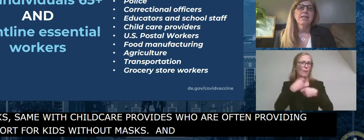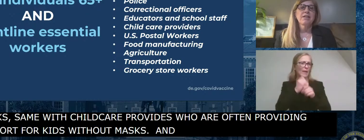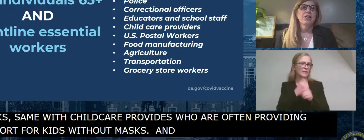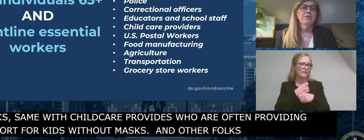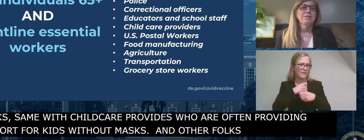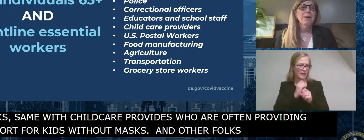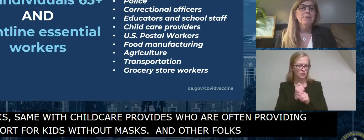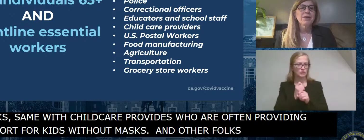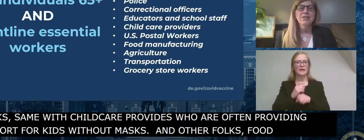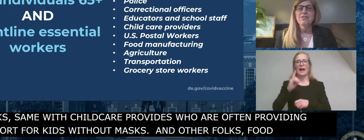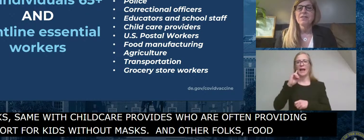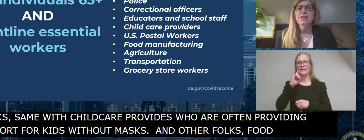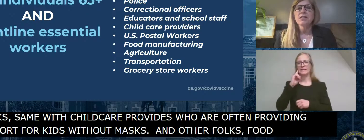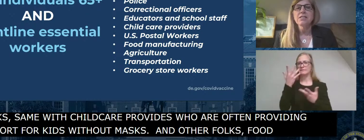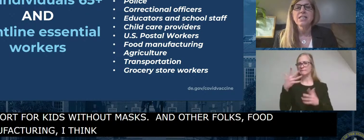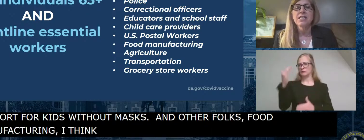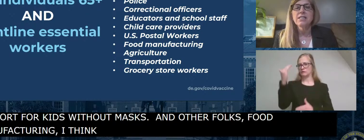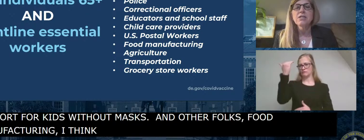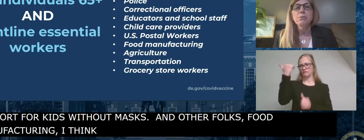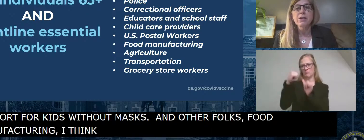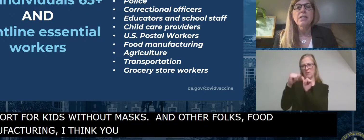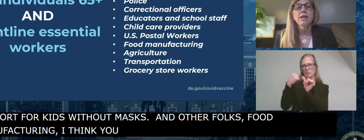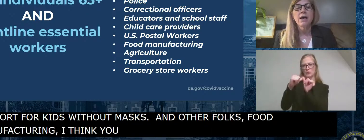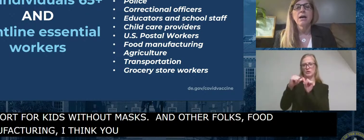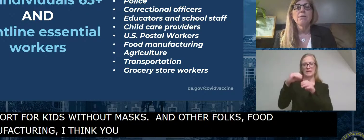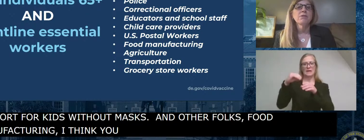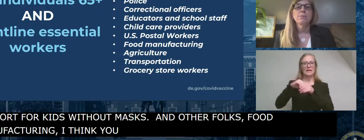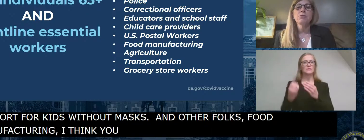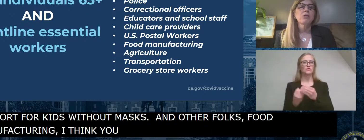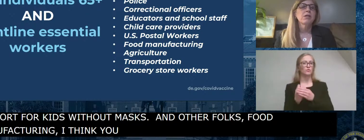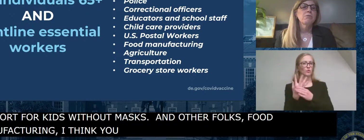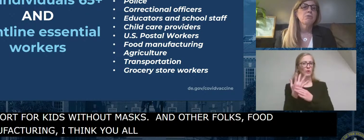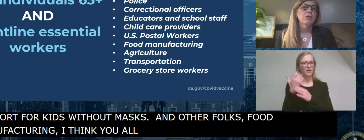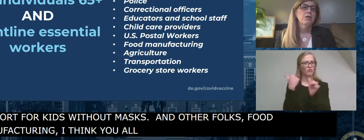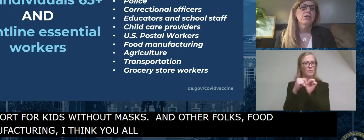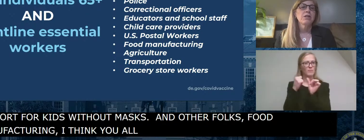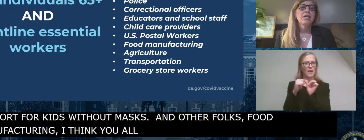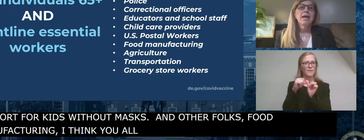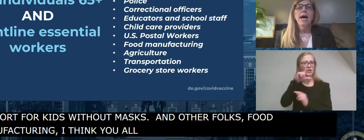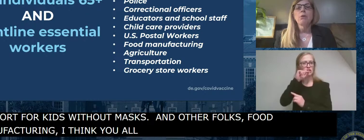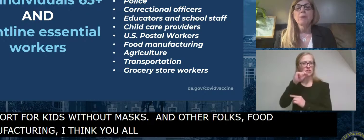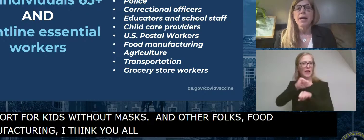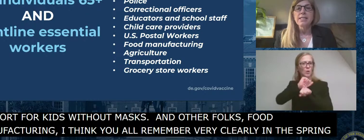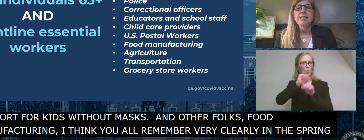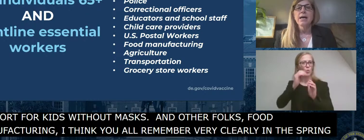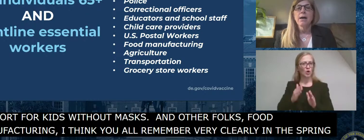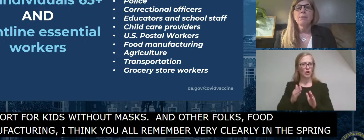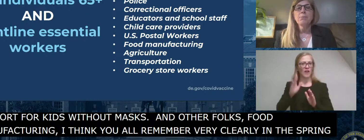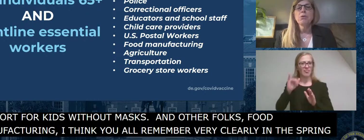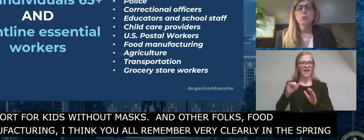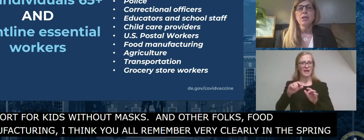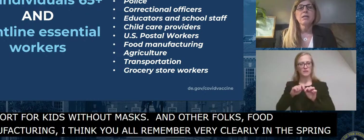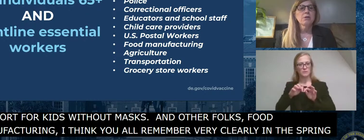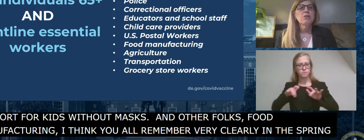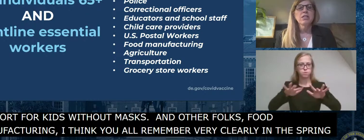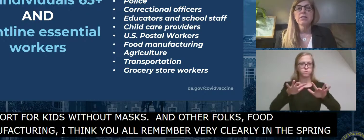I think y'all remember very clearly in the spring, the poultry worker outbreaks, people who work in close